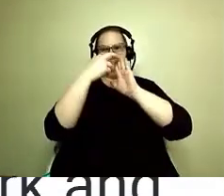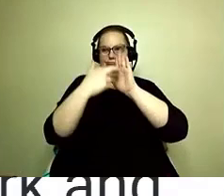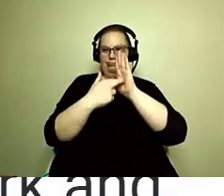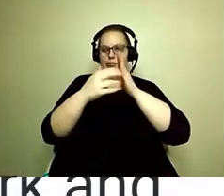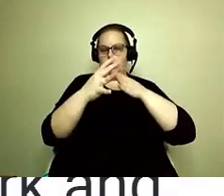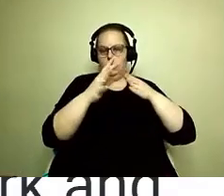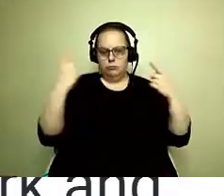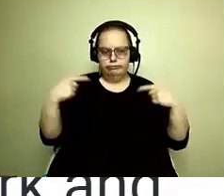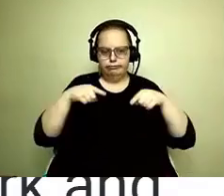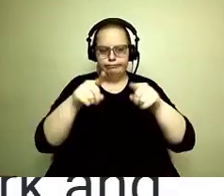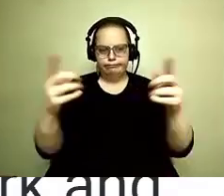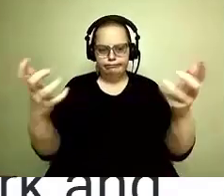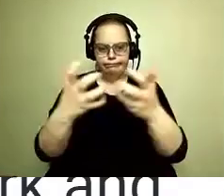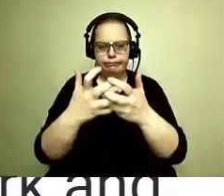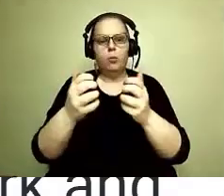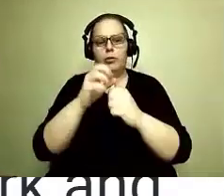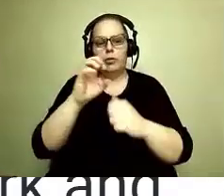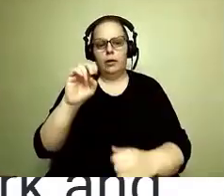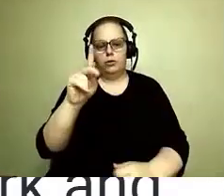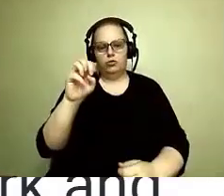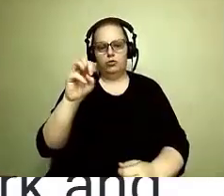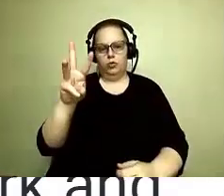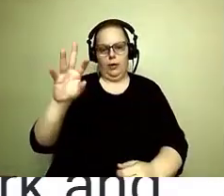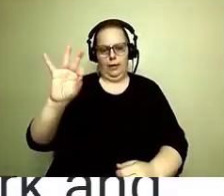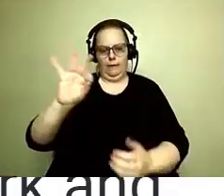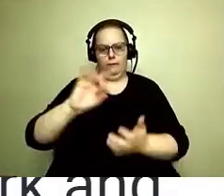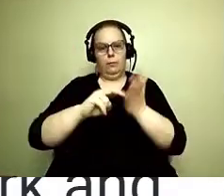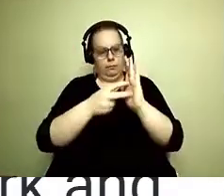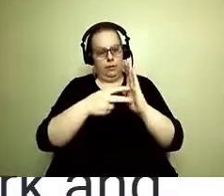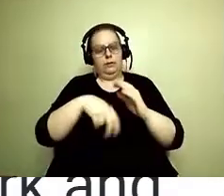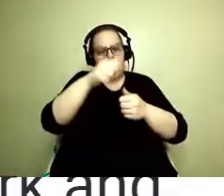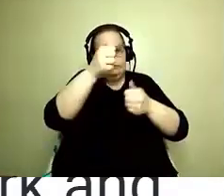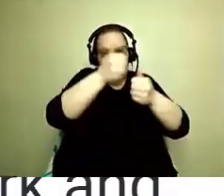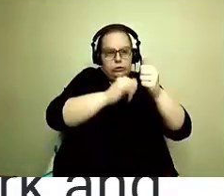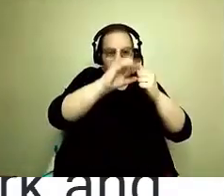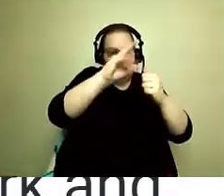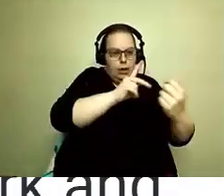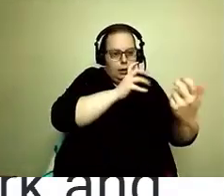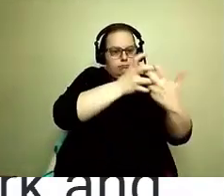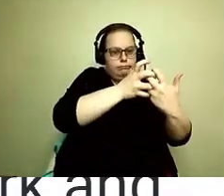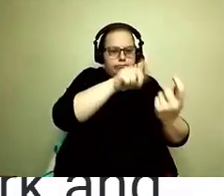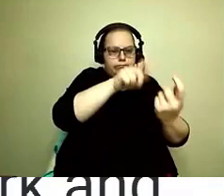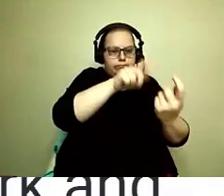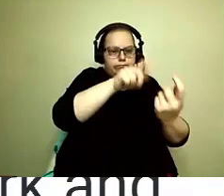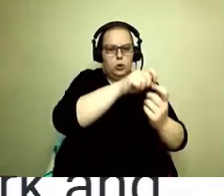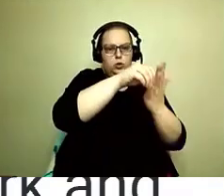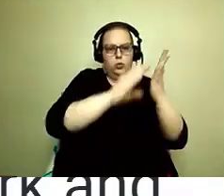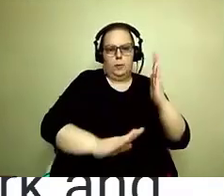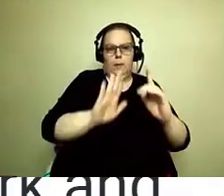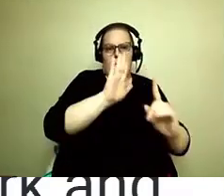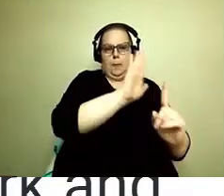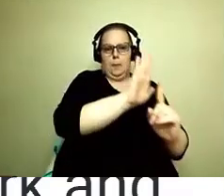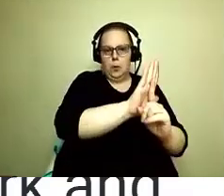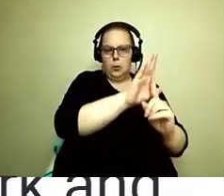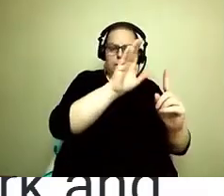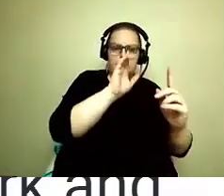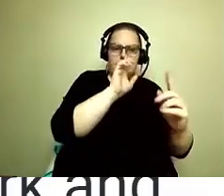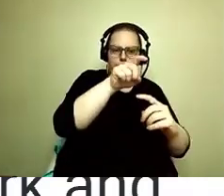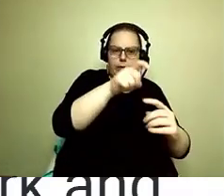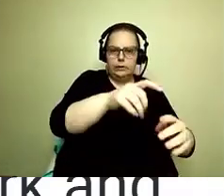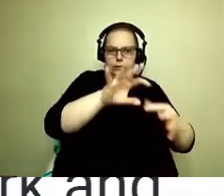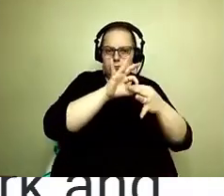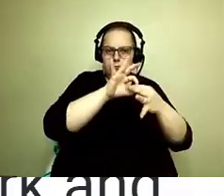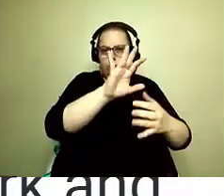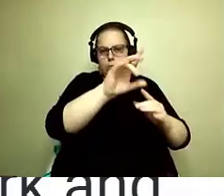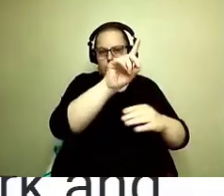address the unique disability-related needs of the students. The present-level information determines the disability-related needs, which